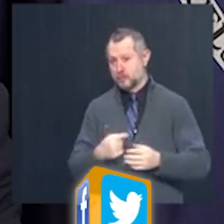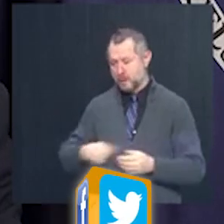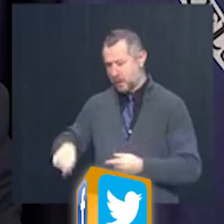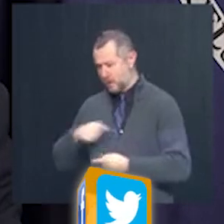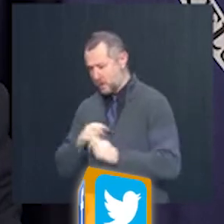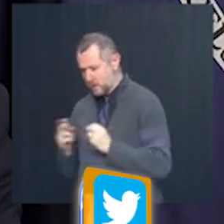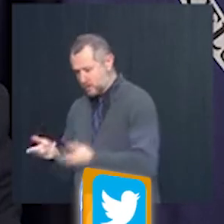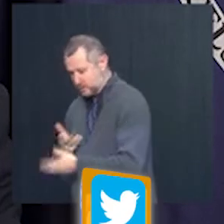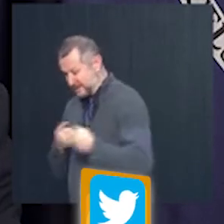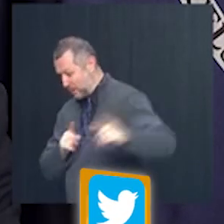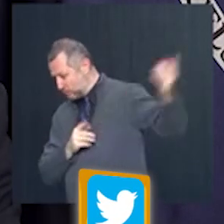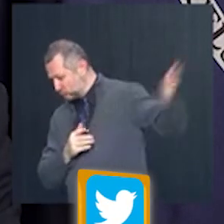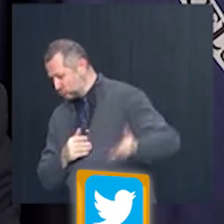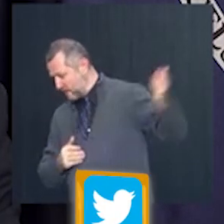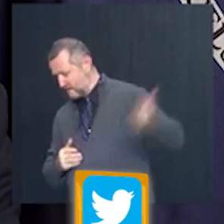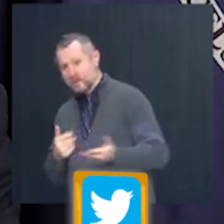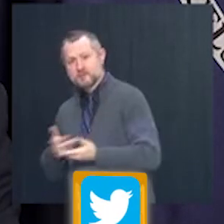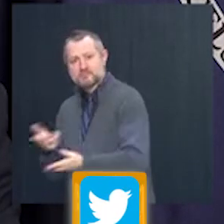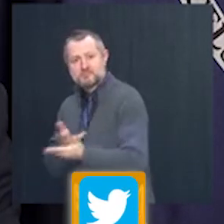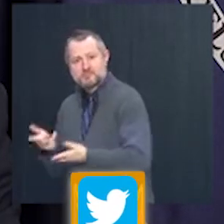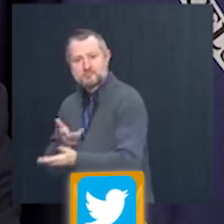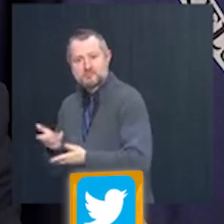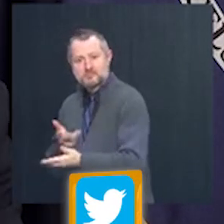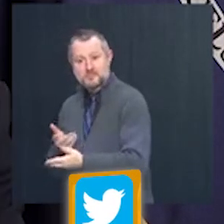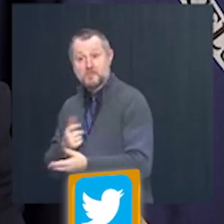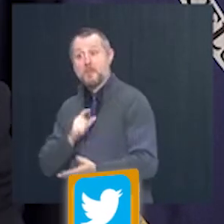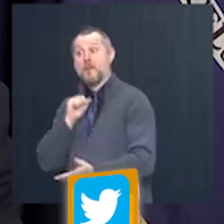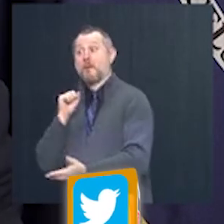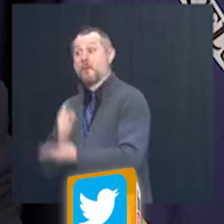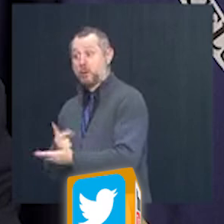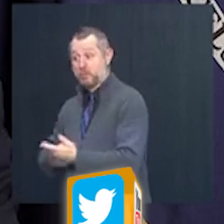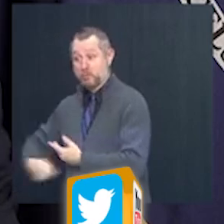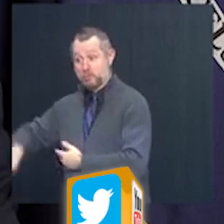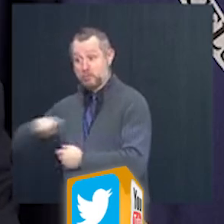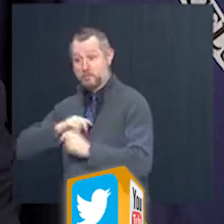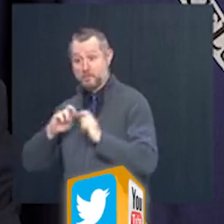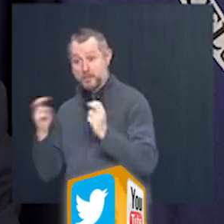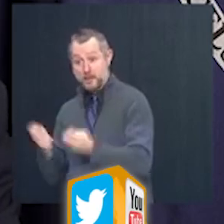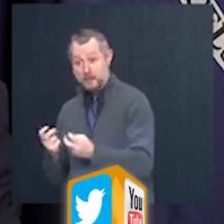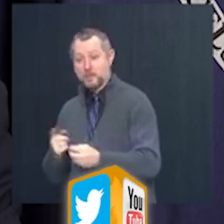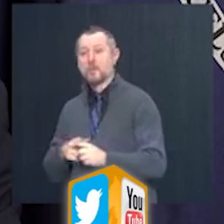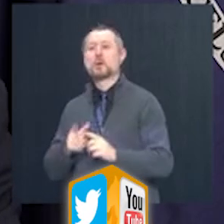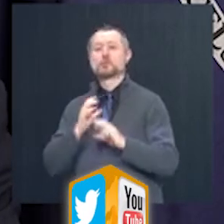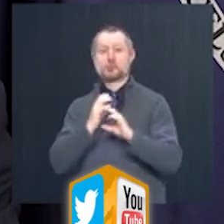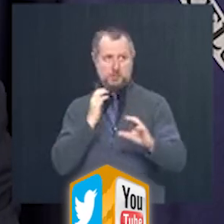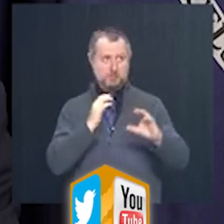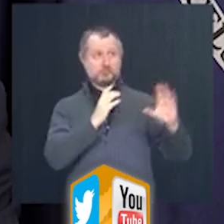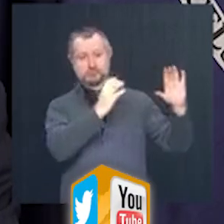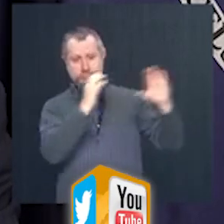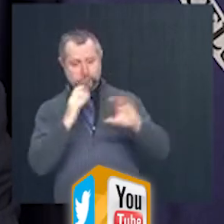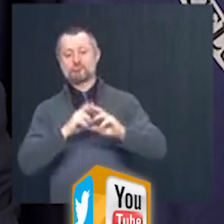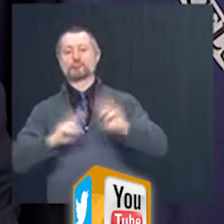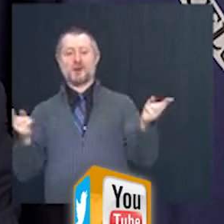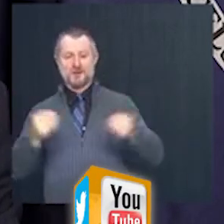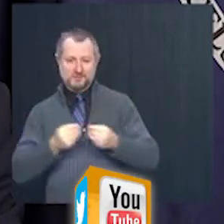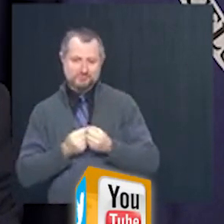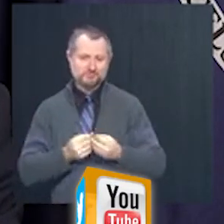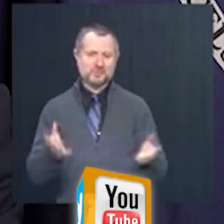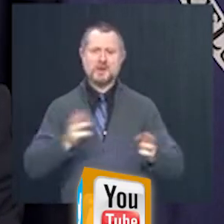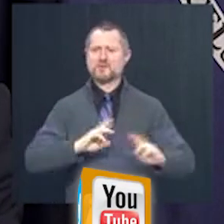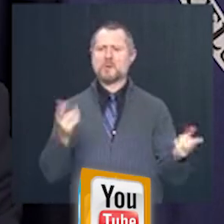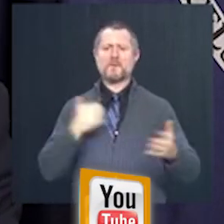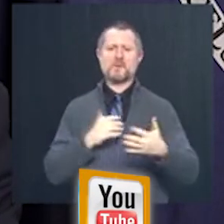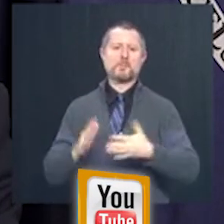will act, assuming they approve it. The trucks roll. We then have the prioritization of where they